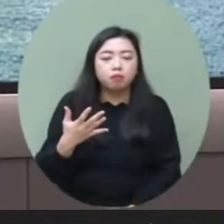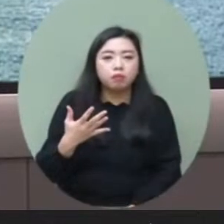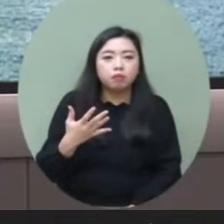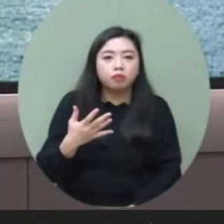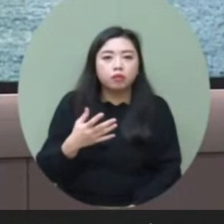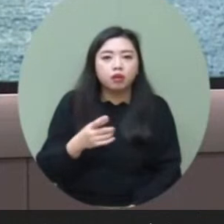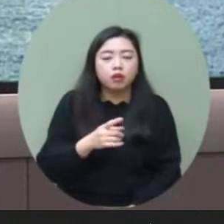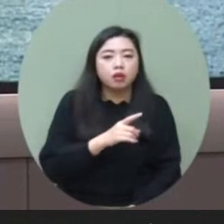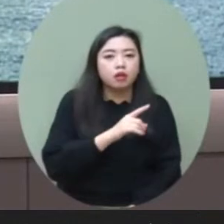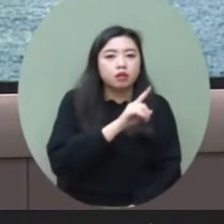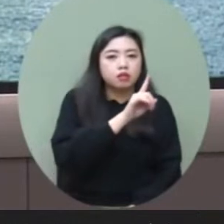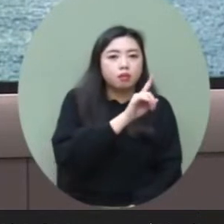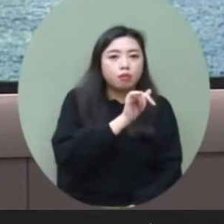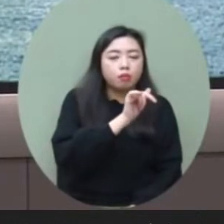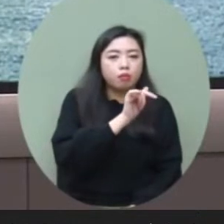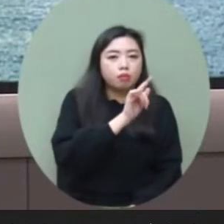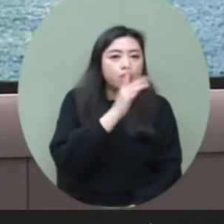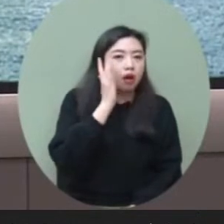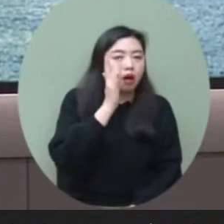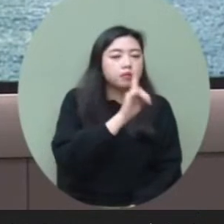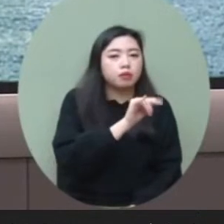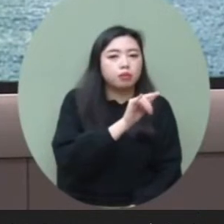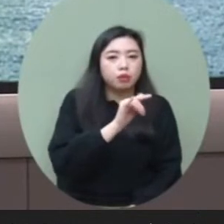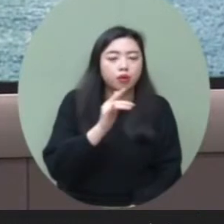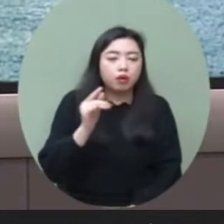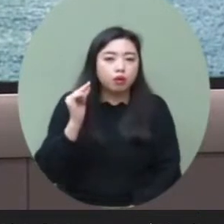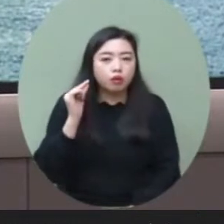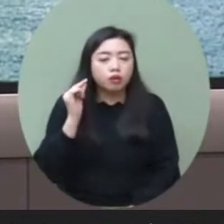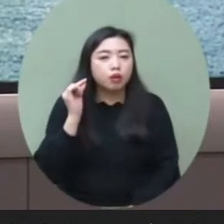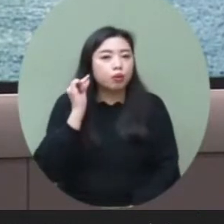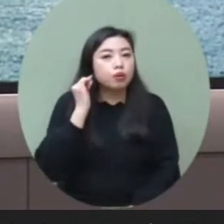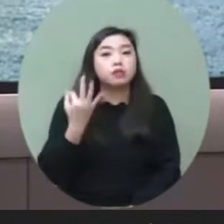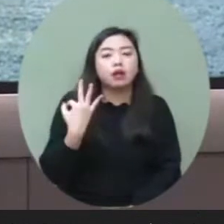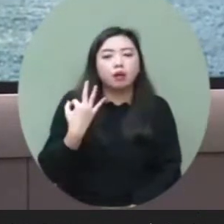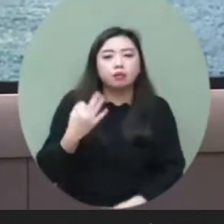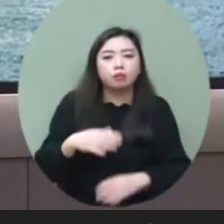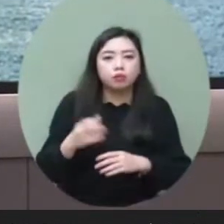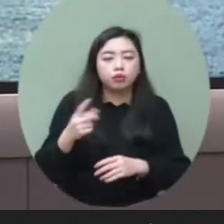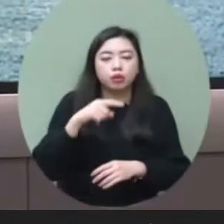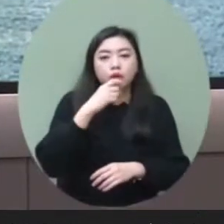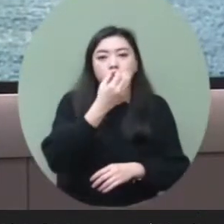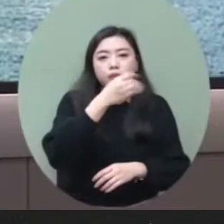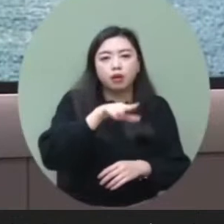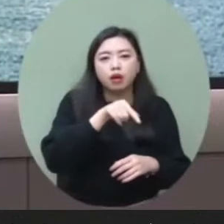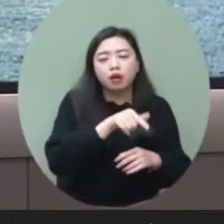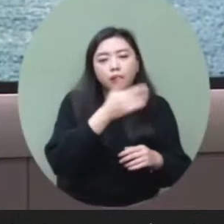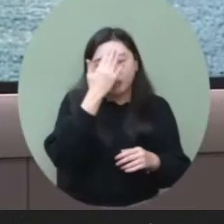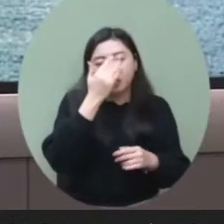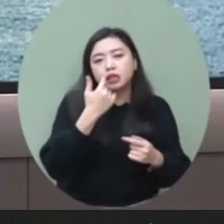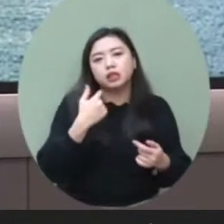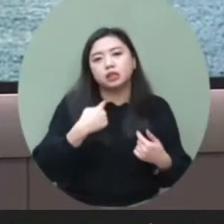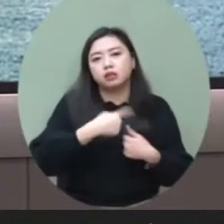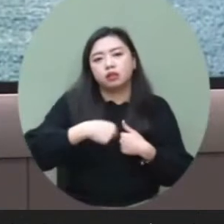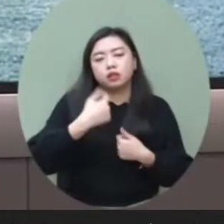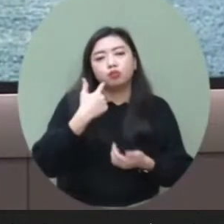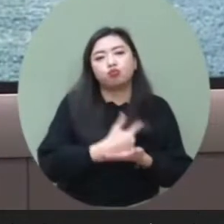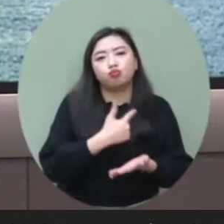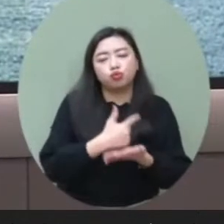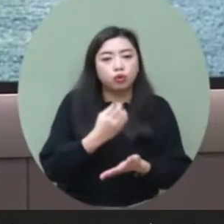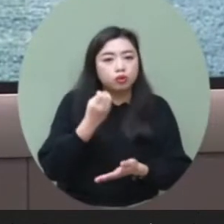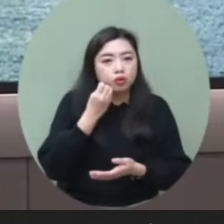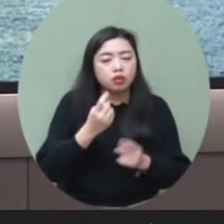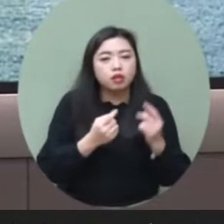95, consisting of 16 males and 3 females. Another 30 patients are in serious